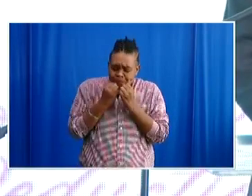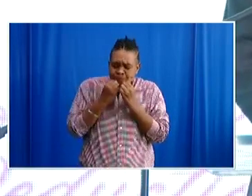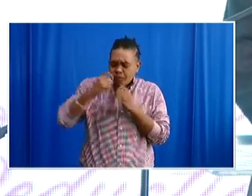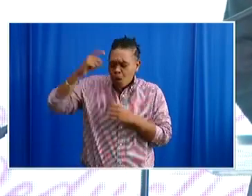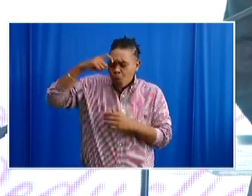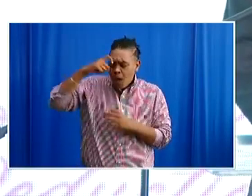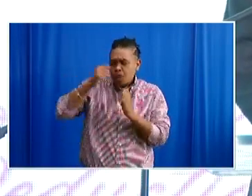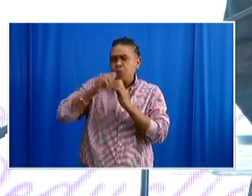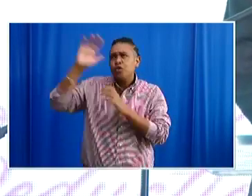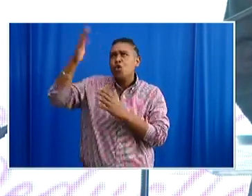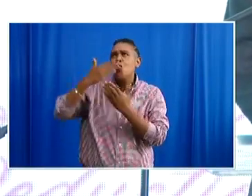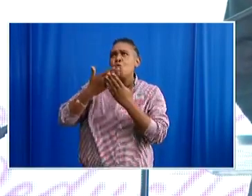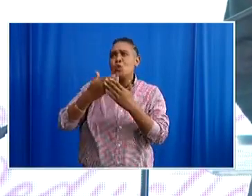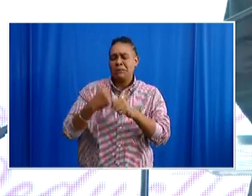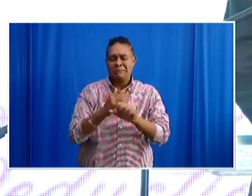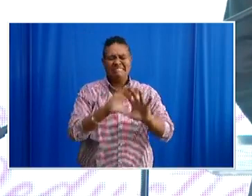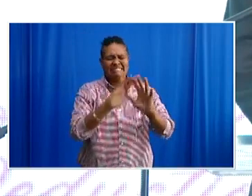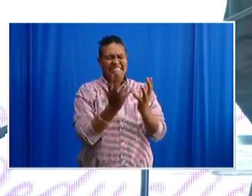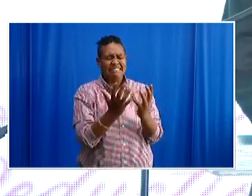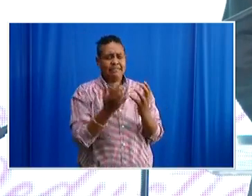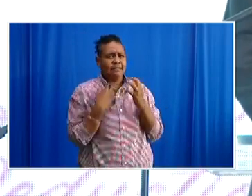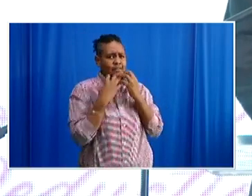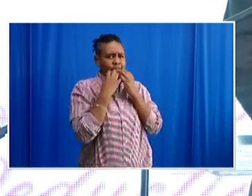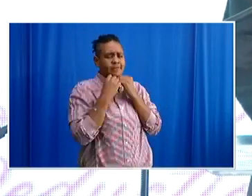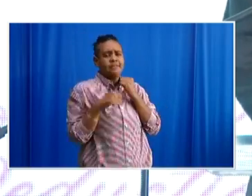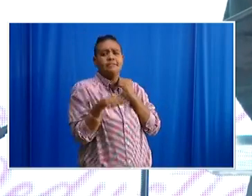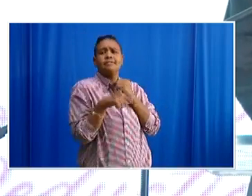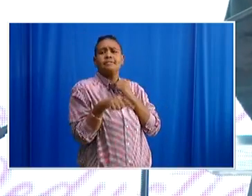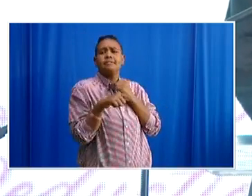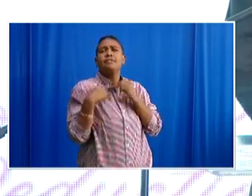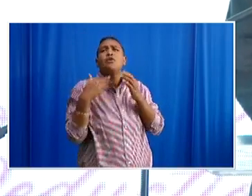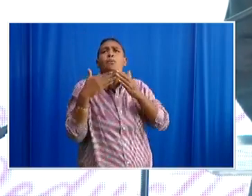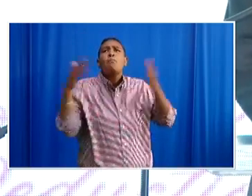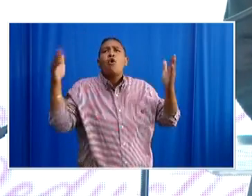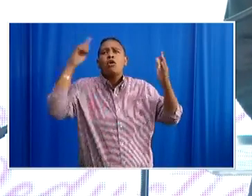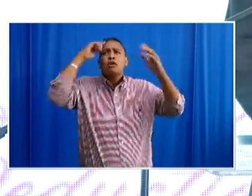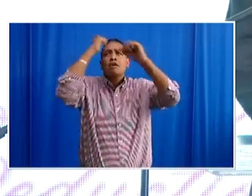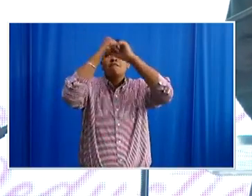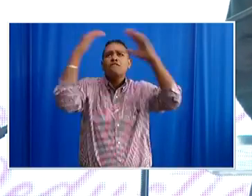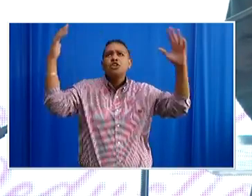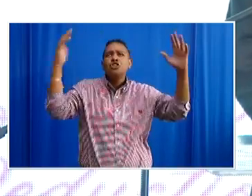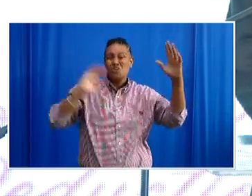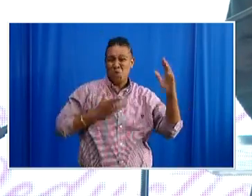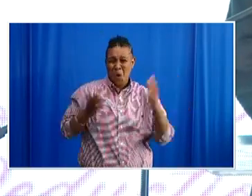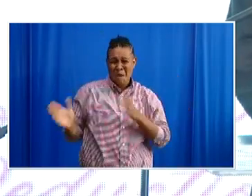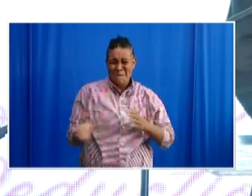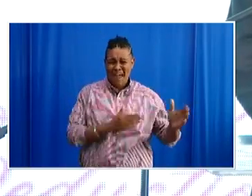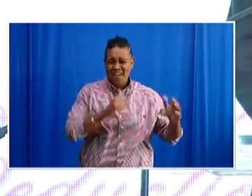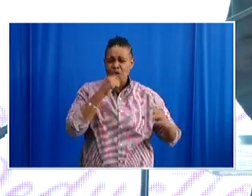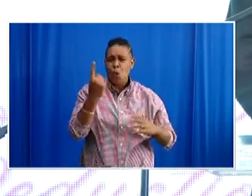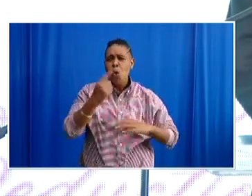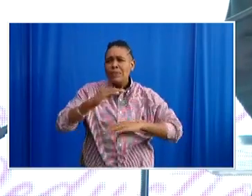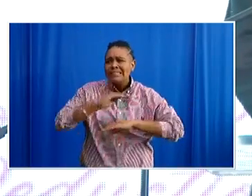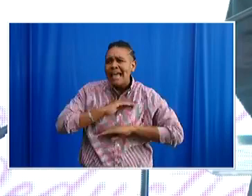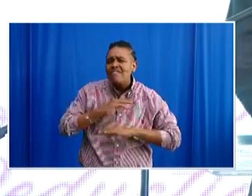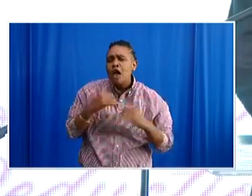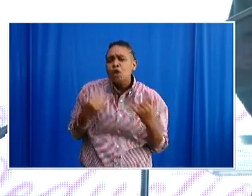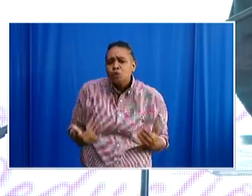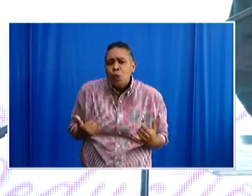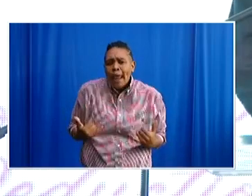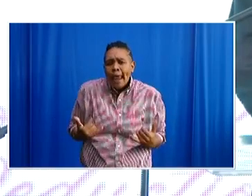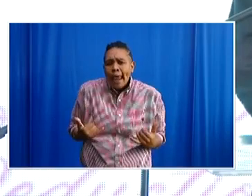wisely with your good creation. Broaden our vision so that our planning may not only satisfy